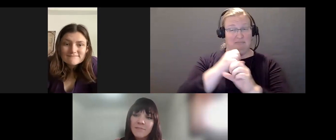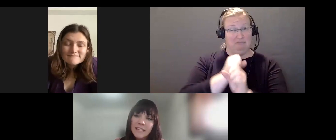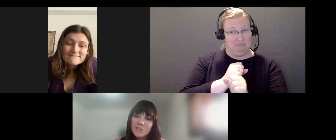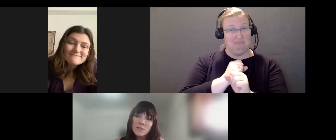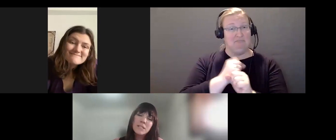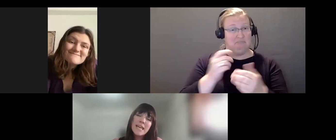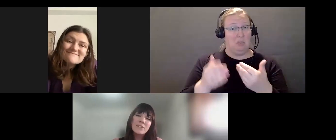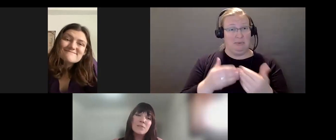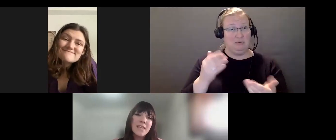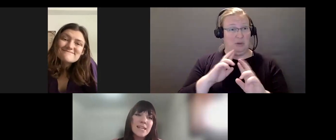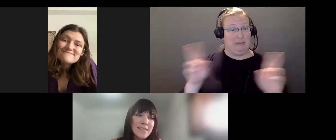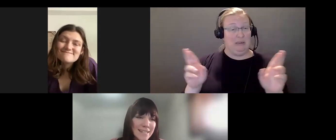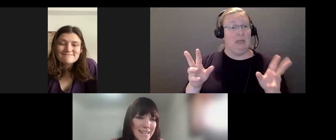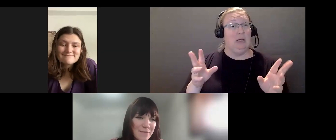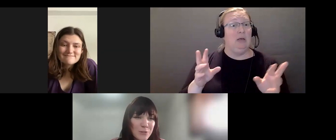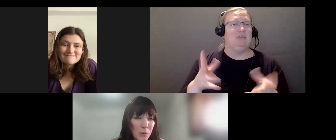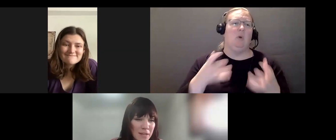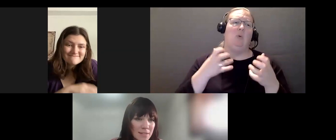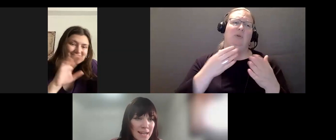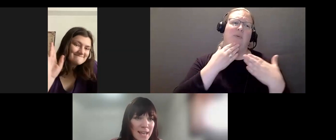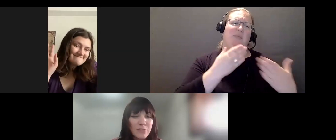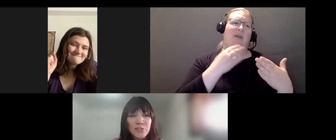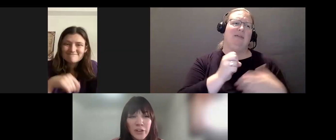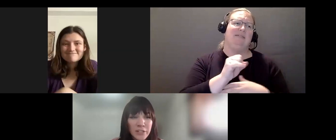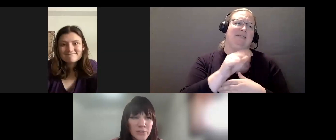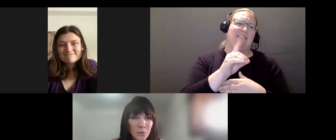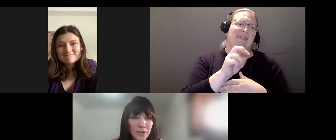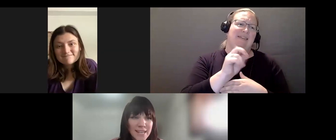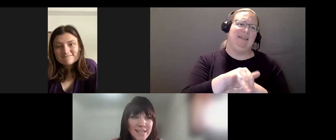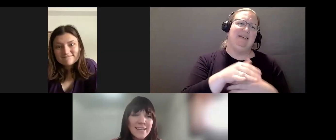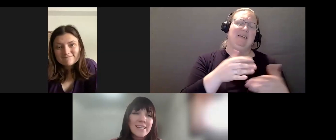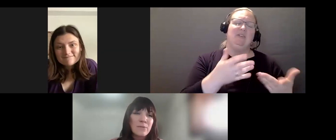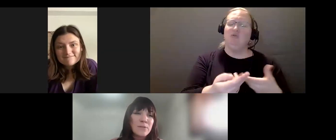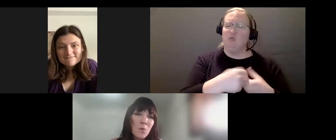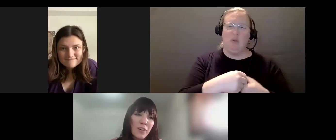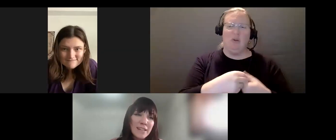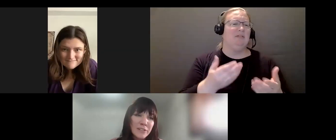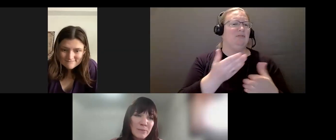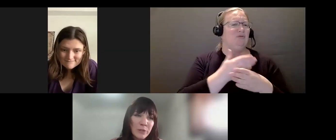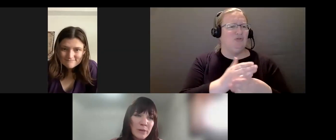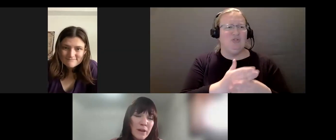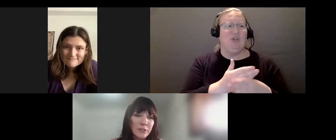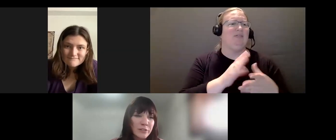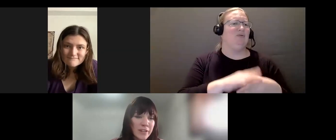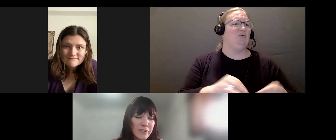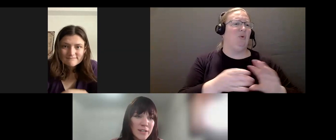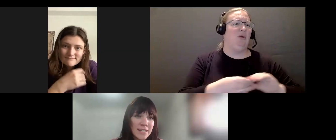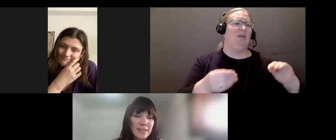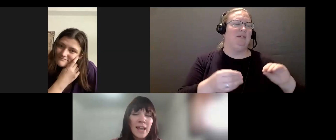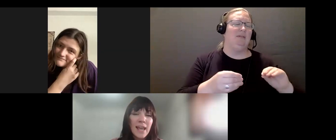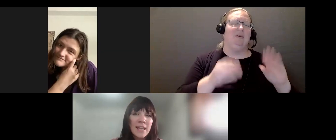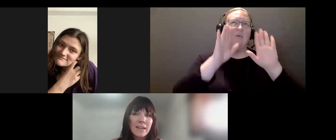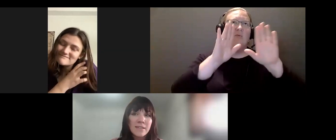Again, I really just would like to thank Sydney for joining us today, for sharing your story. It was so great learning more about your career